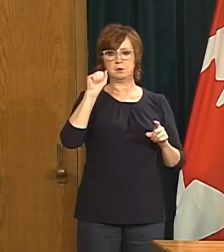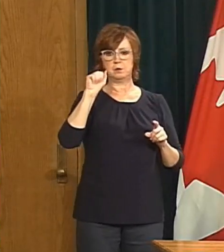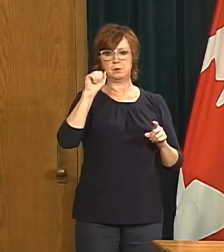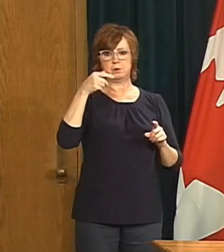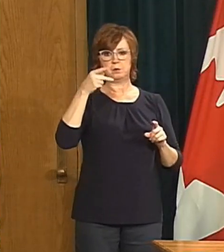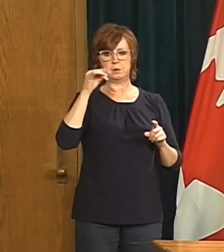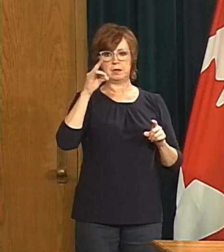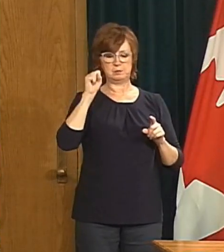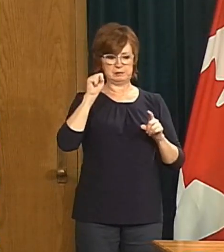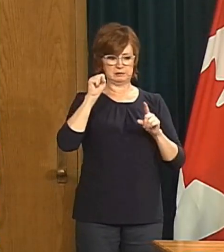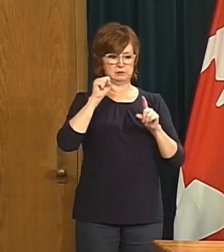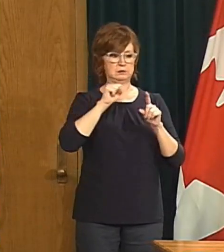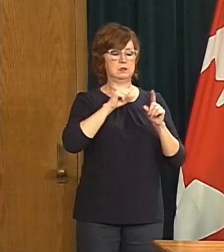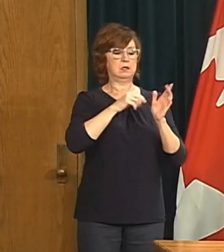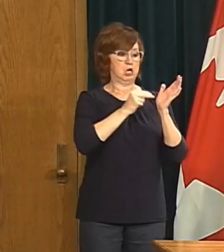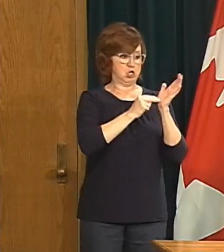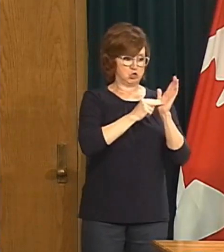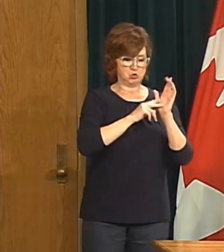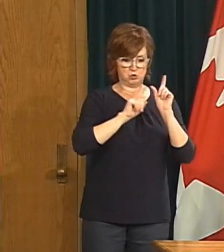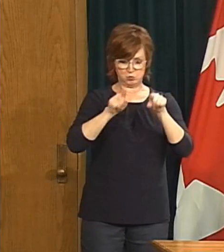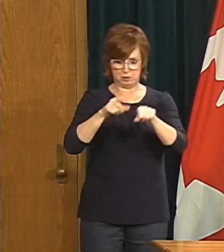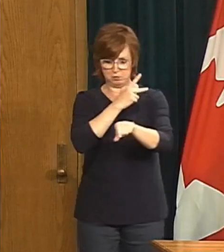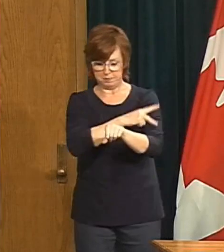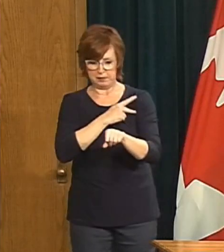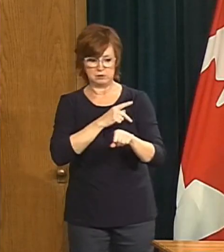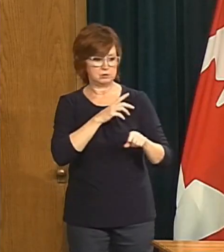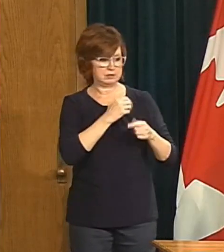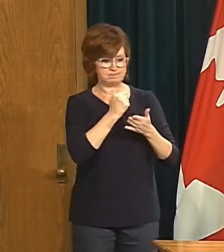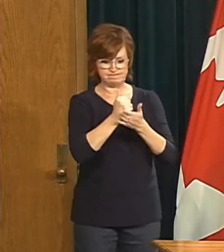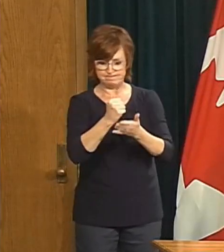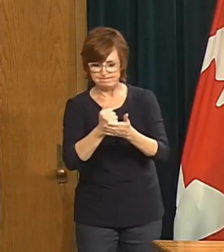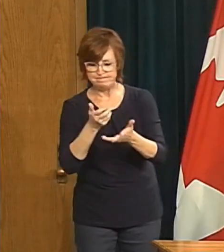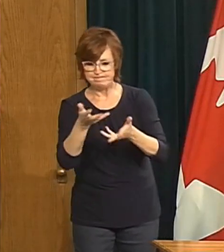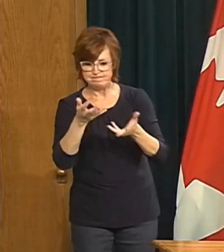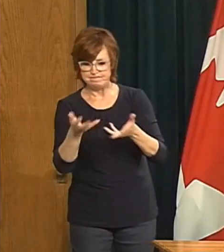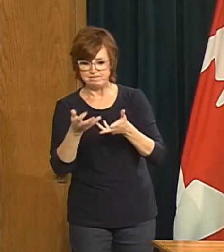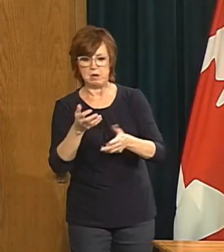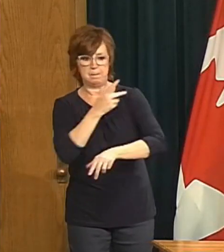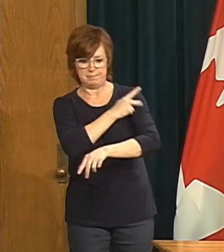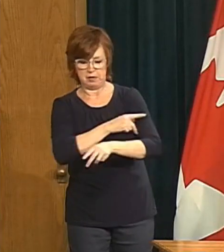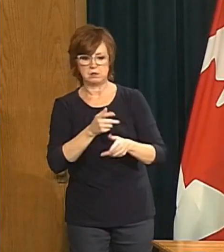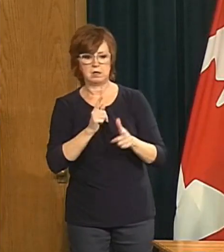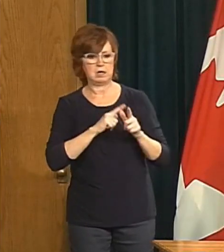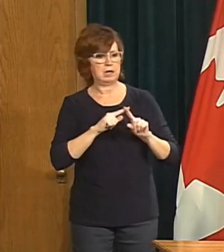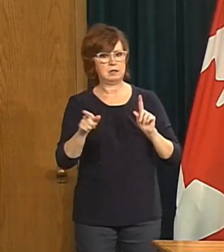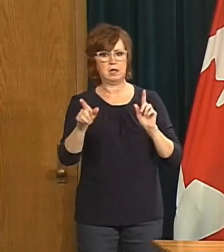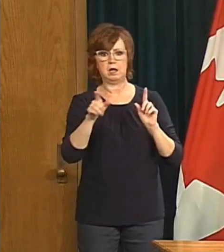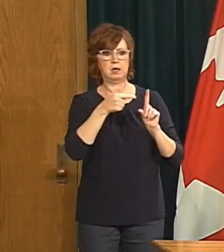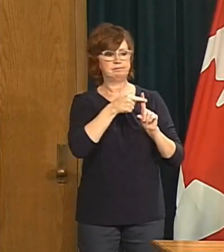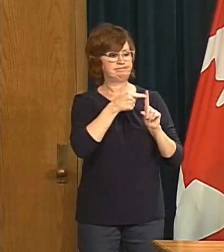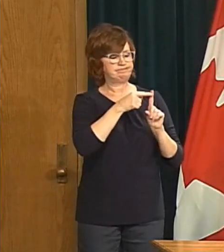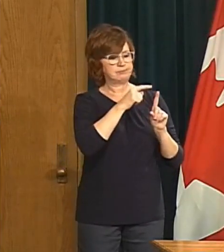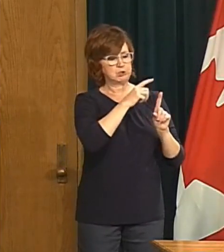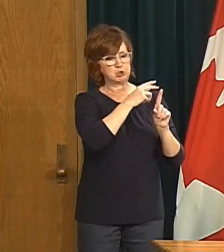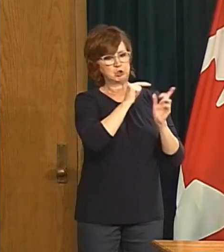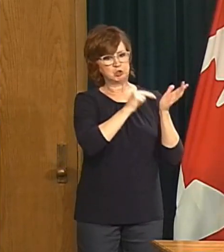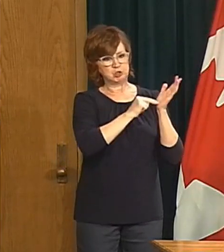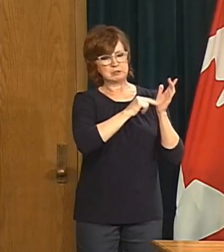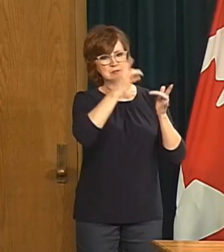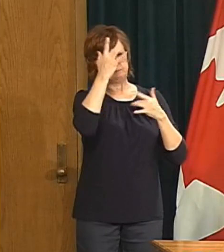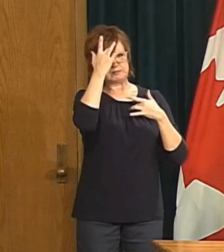just wondering if you could speak to that and whether there's any plans for more personal protective equipment or